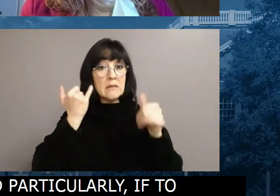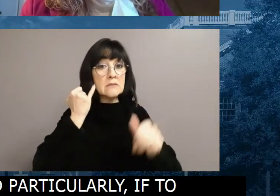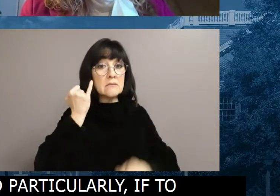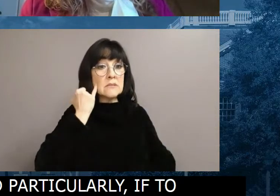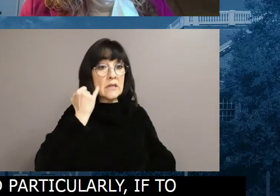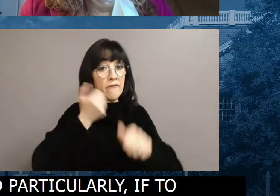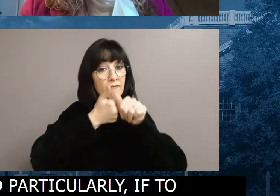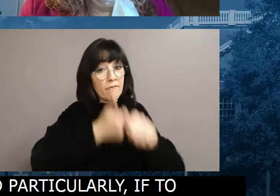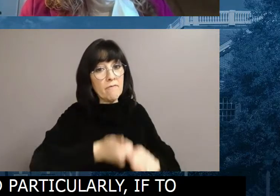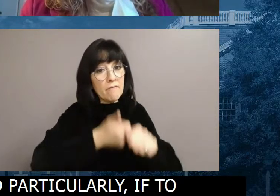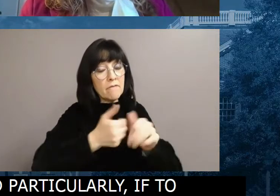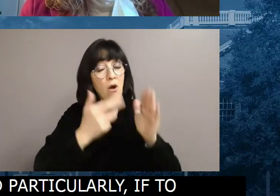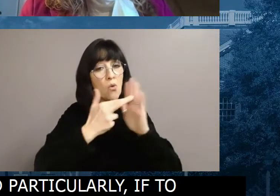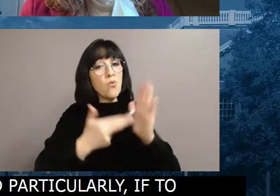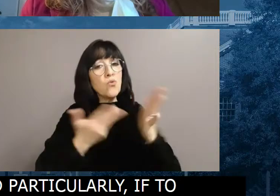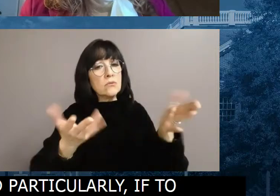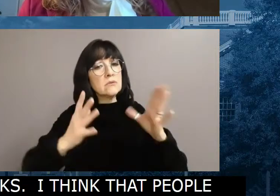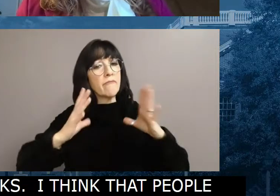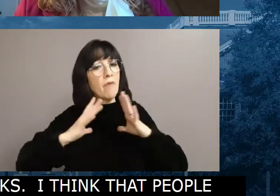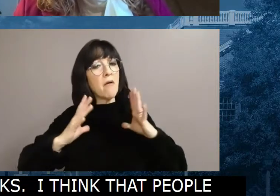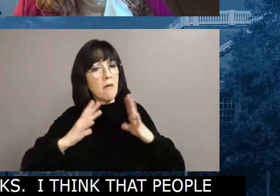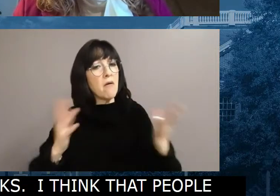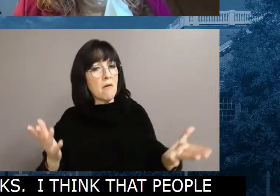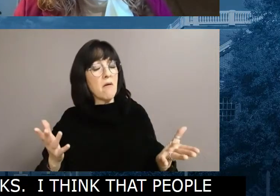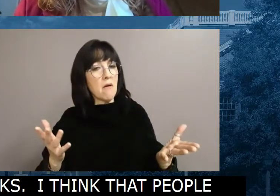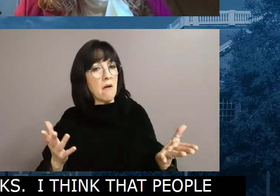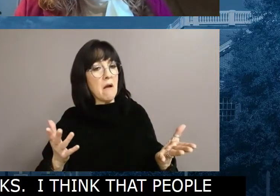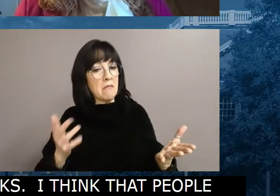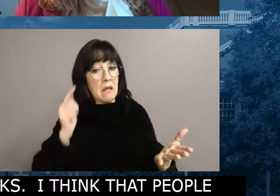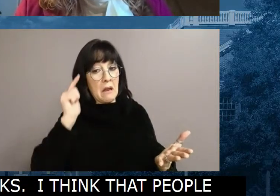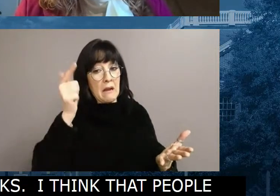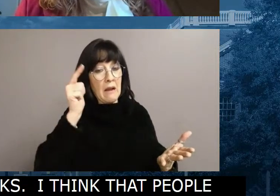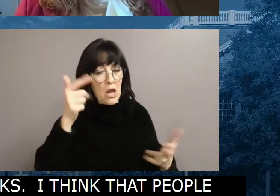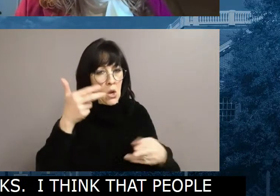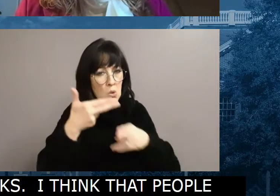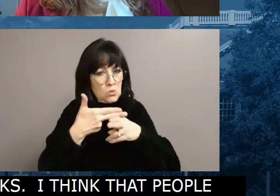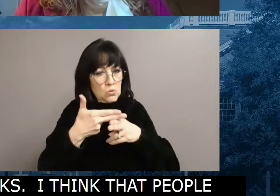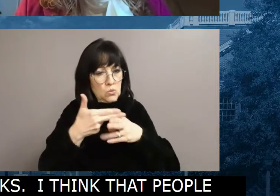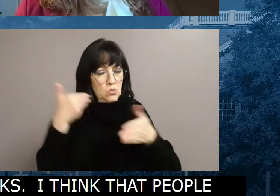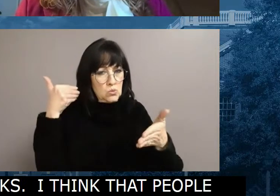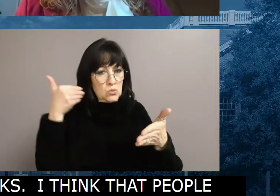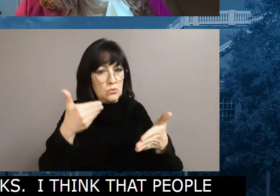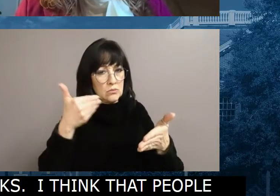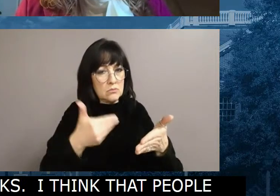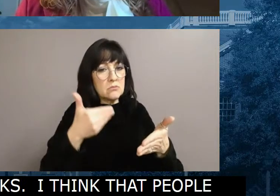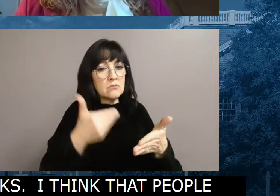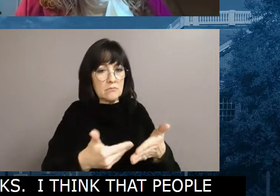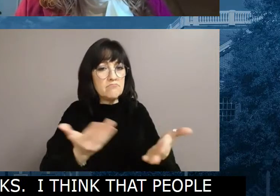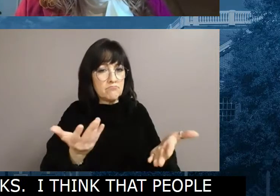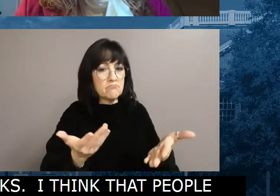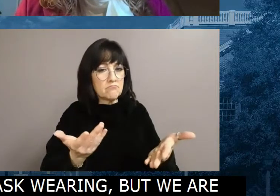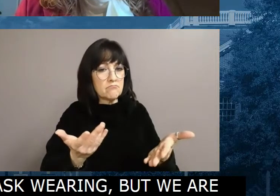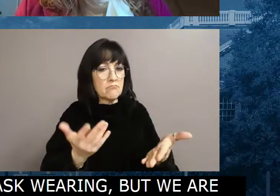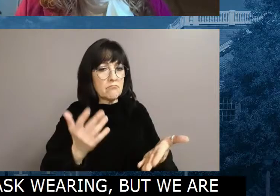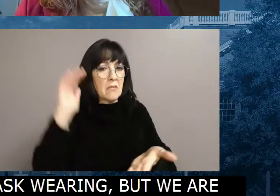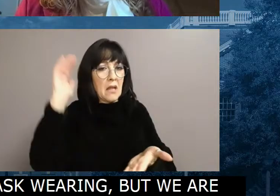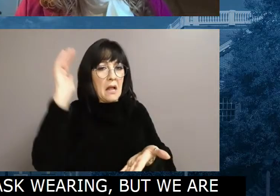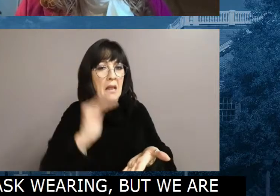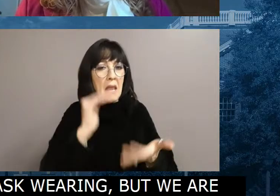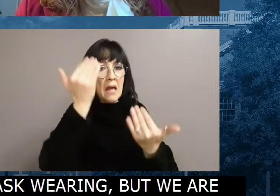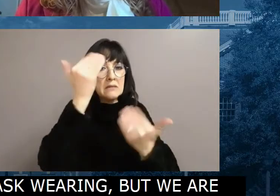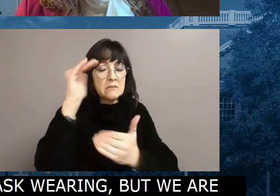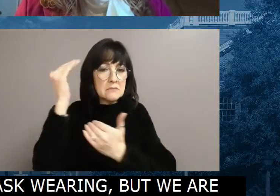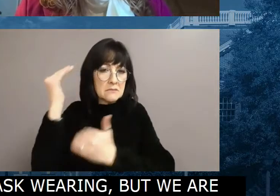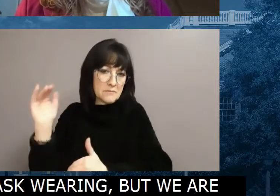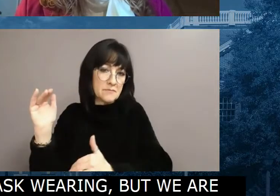ask for those sacrifices so that we get to the place. But I think as a practical matter, there's not a lot of difference